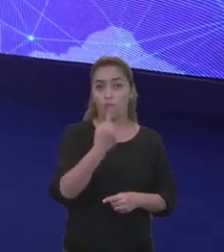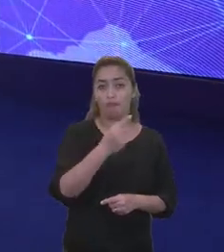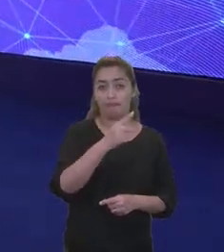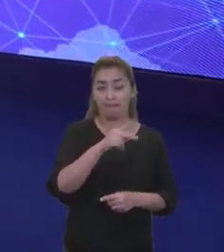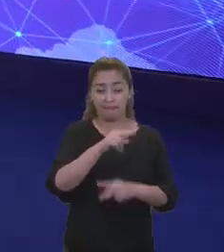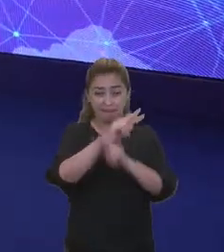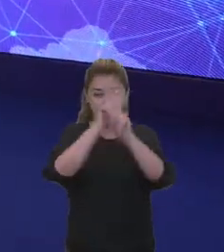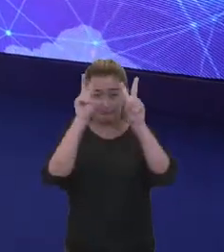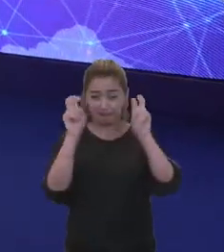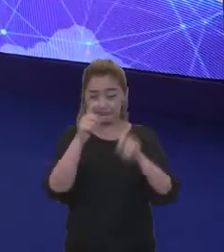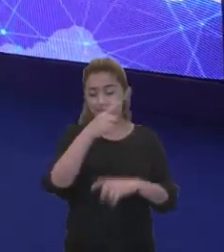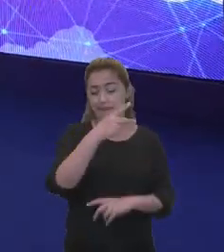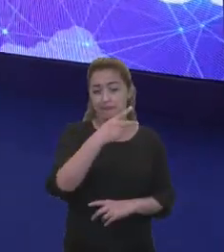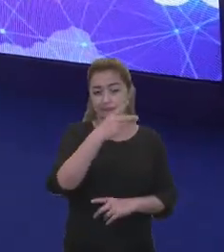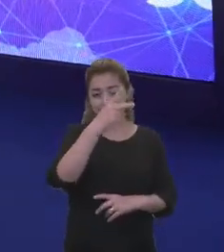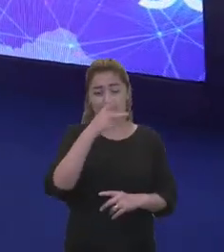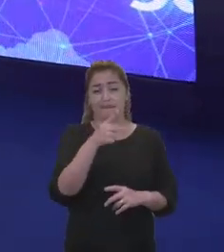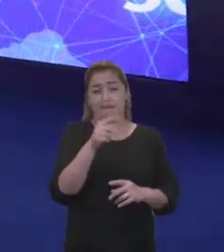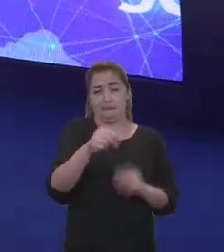and one of my first